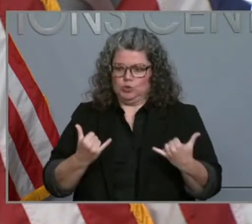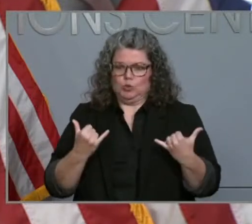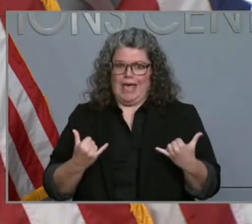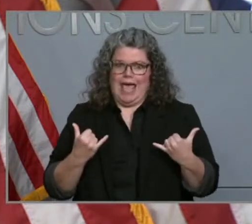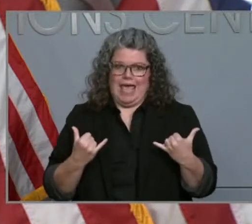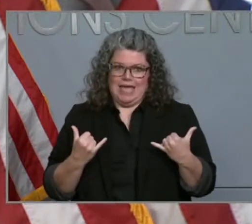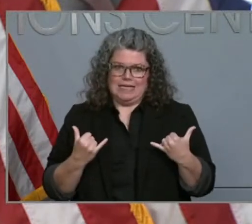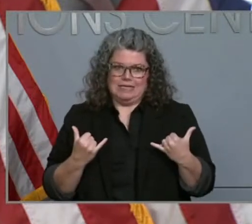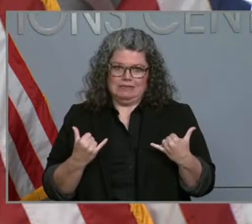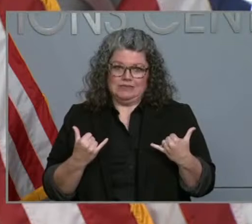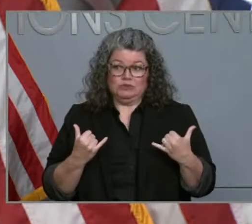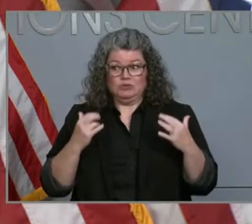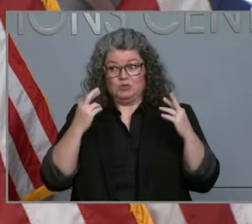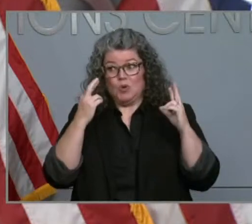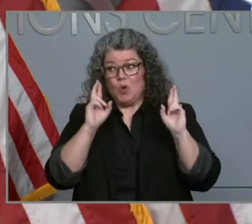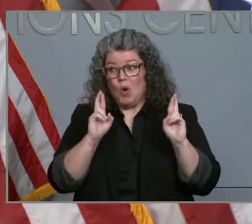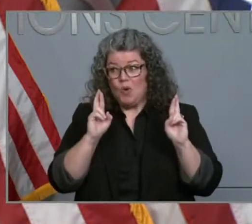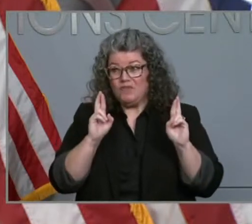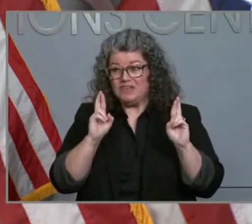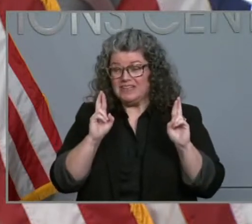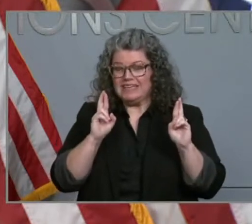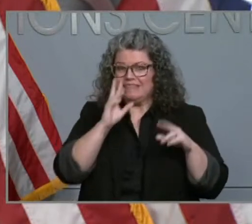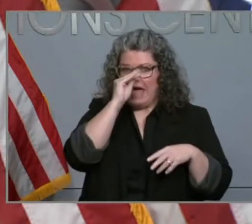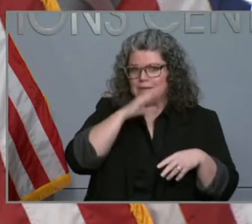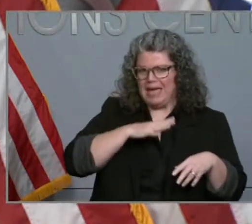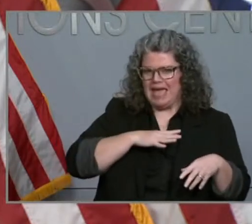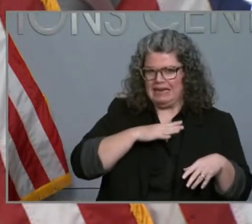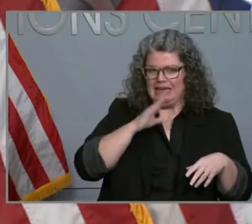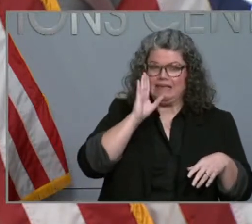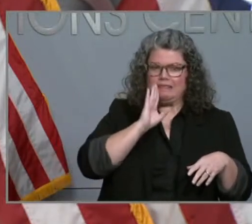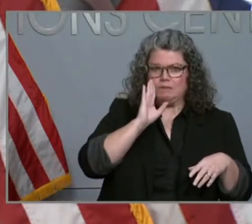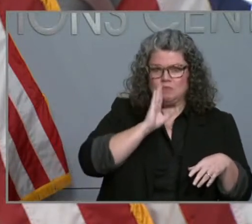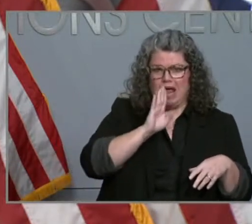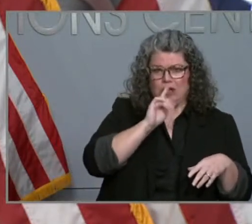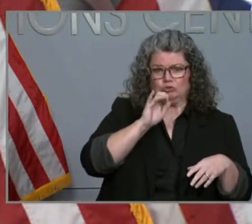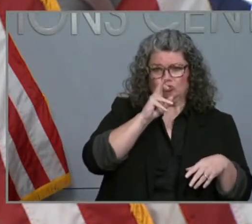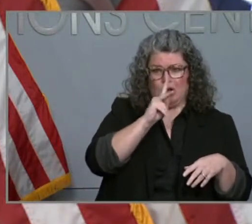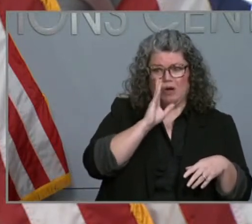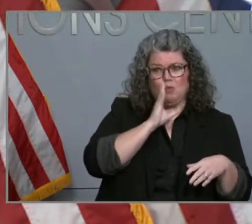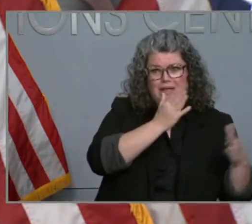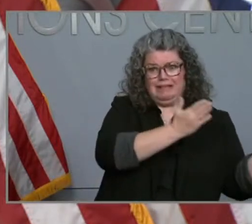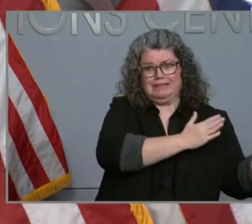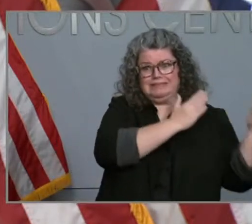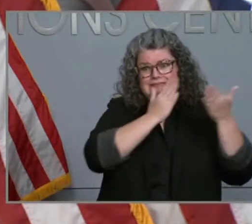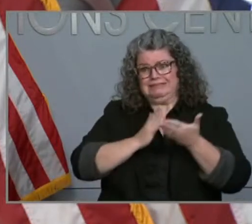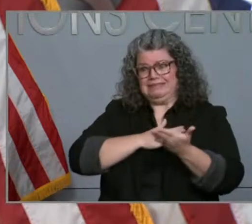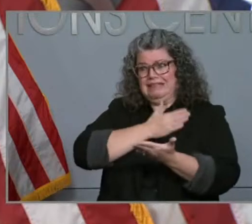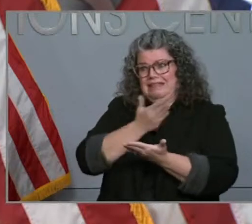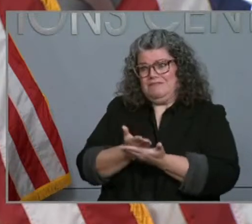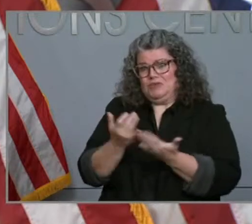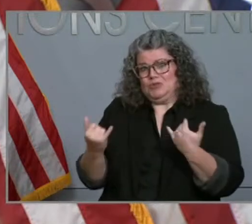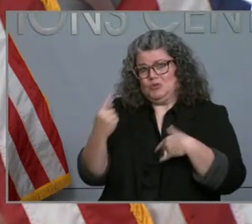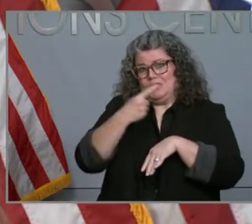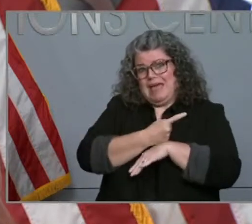So let's hope that the man in the brown truck gets that package to Wake County this afternoon.